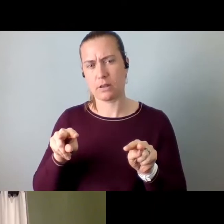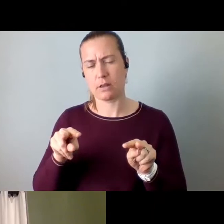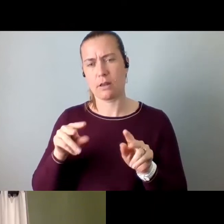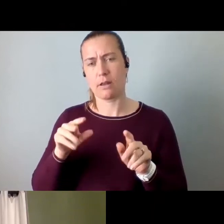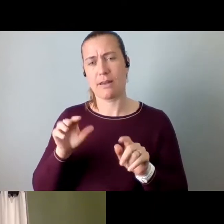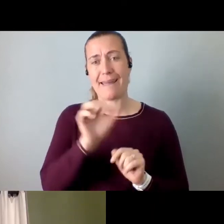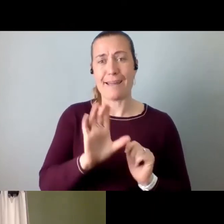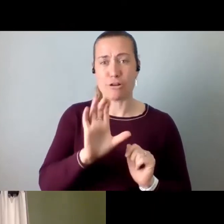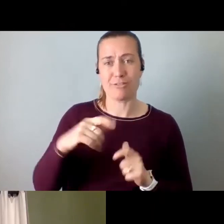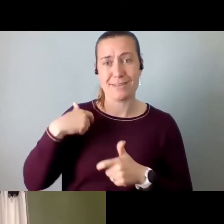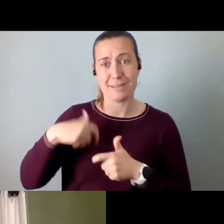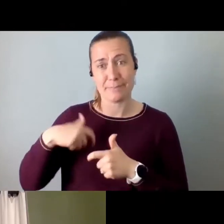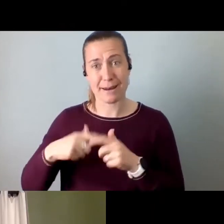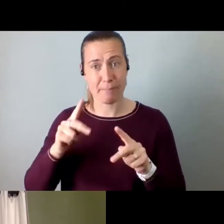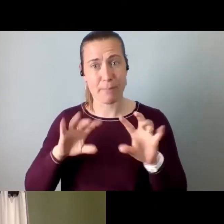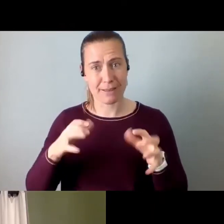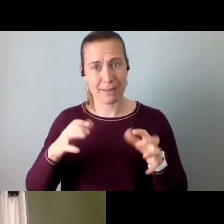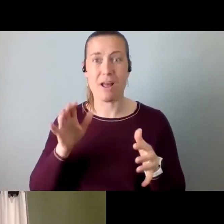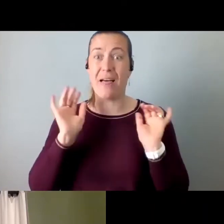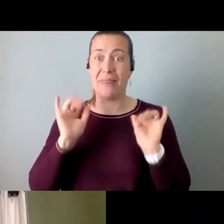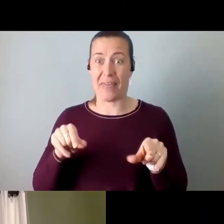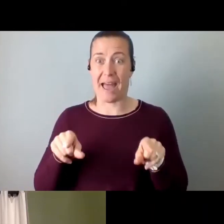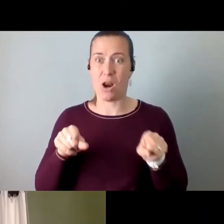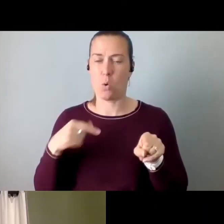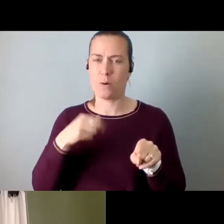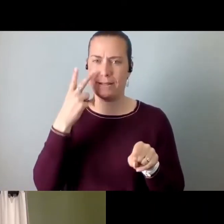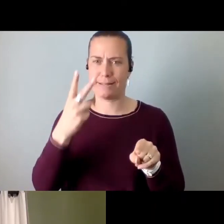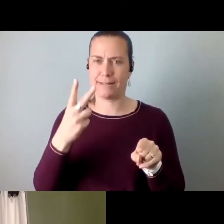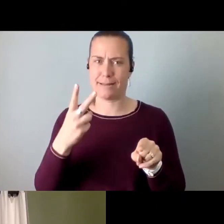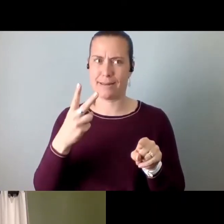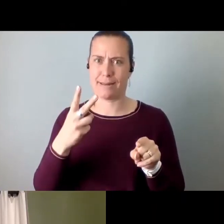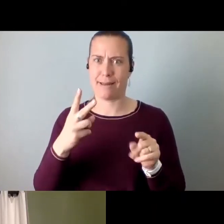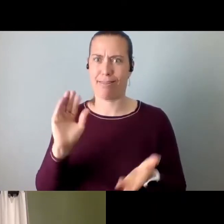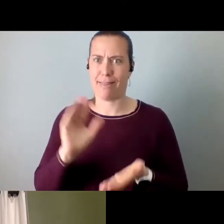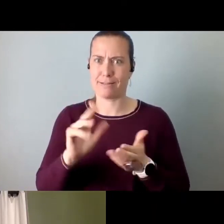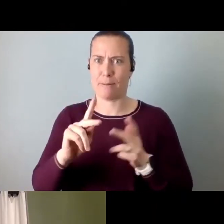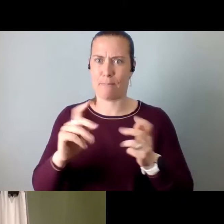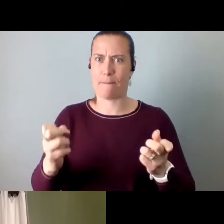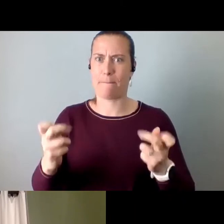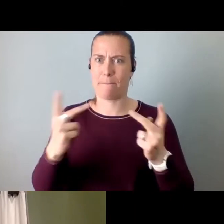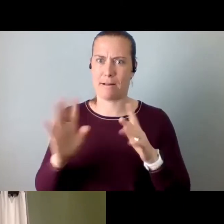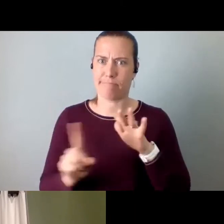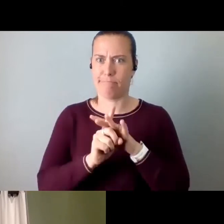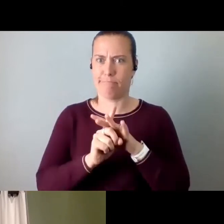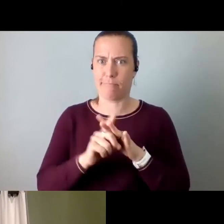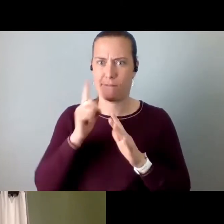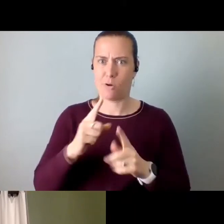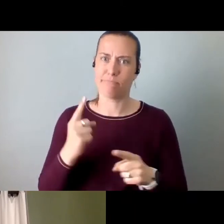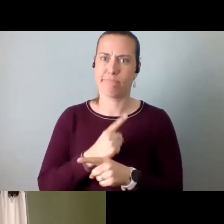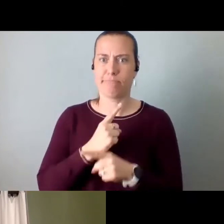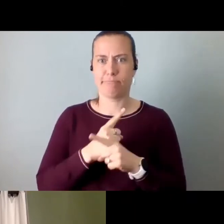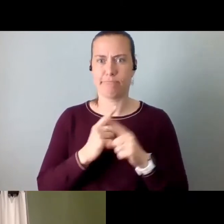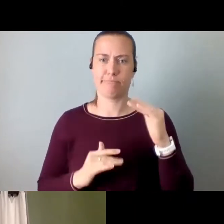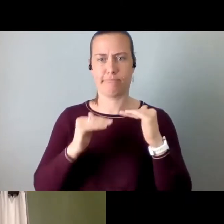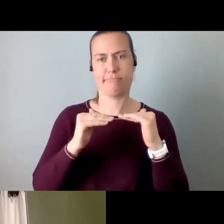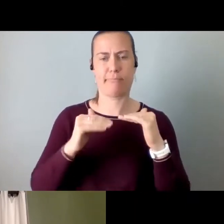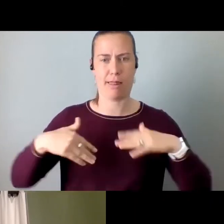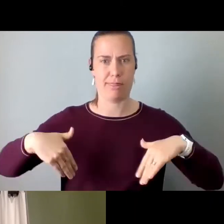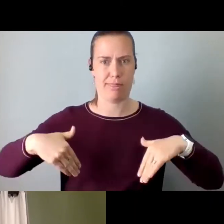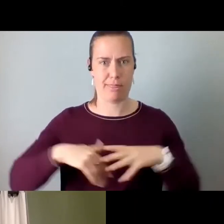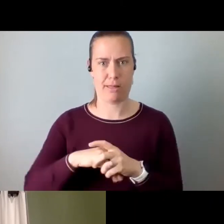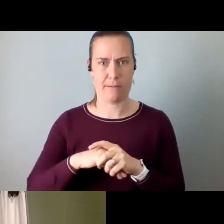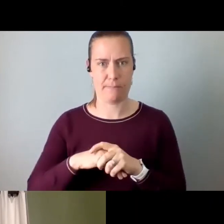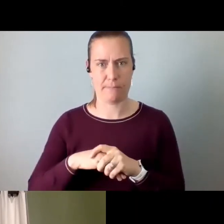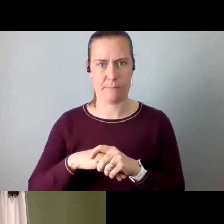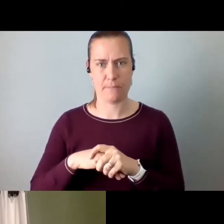Hispanic populations, where we are seeing a lack of return to standard levels. And again, those standard levels